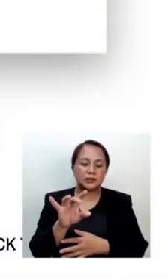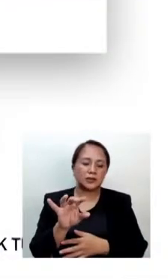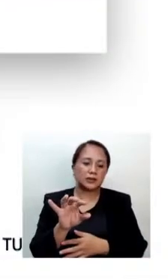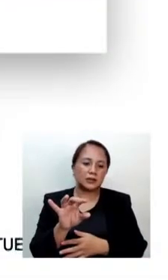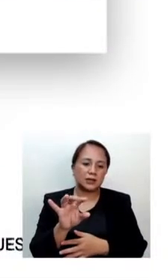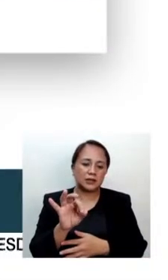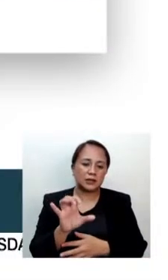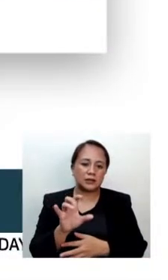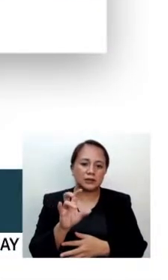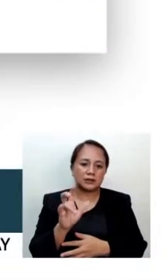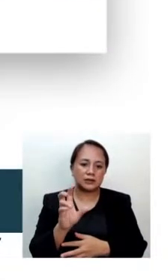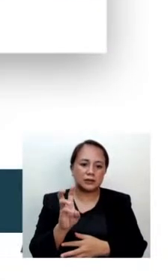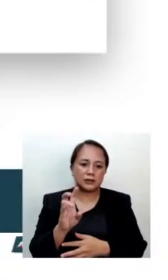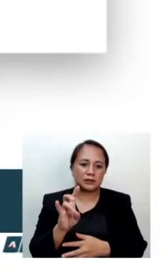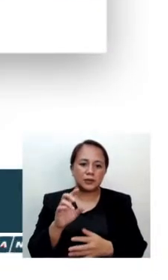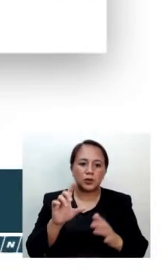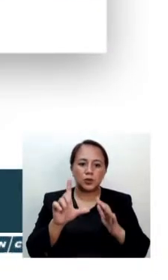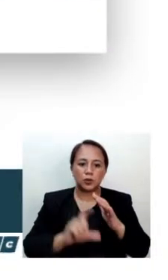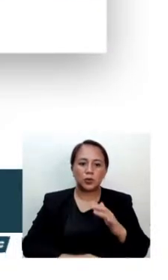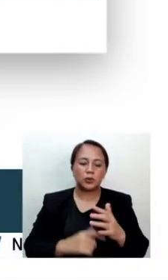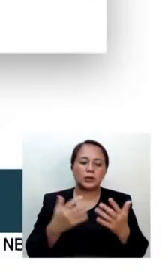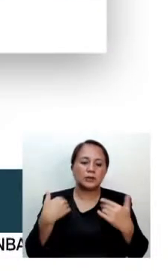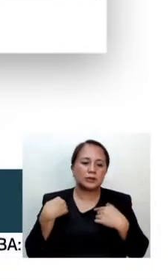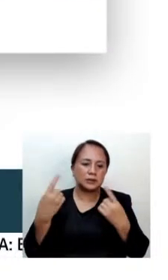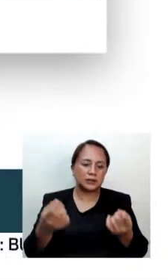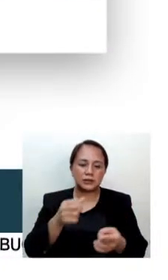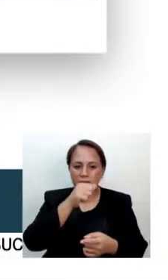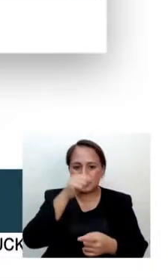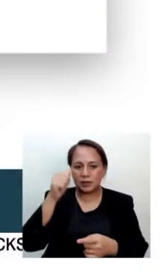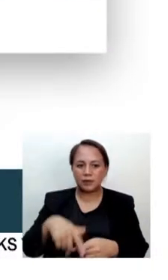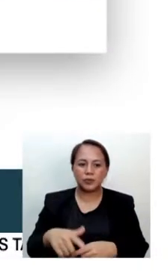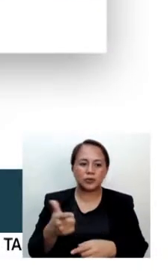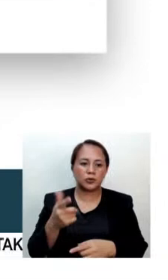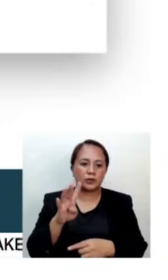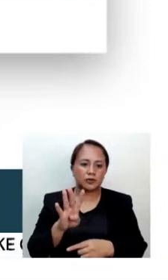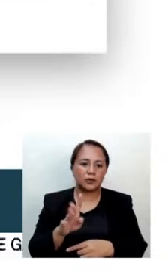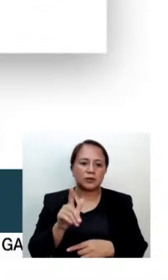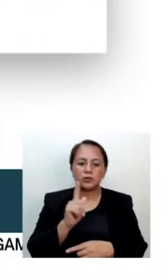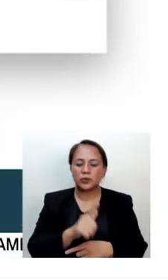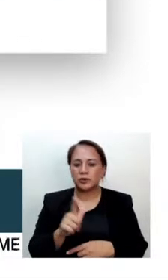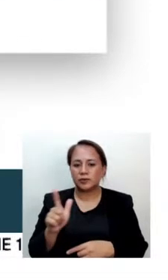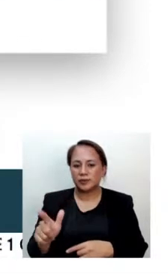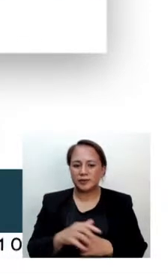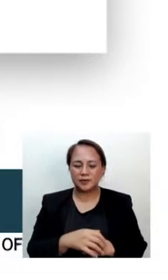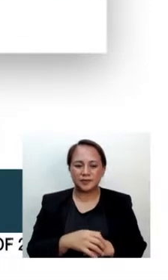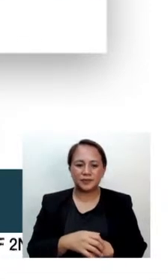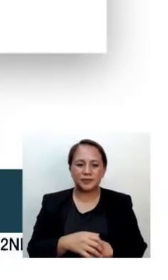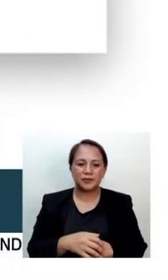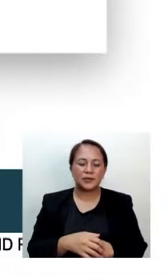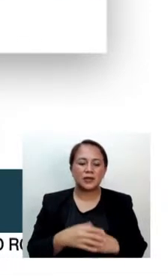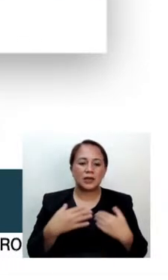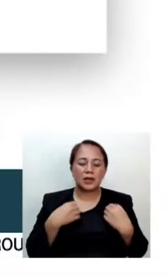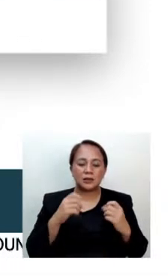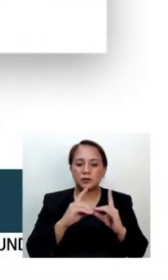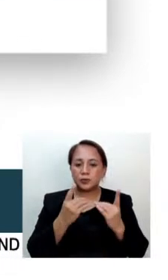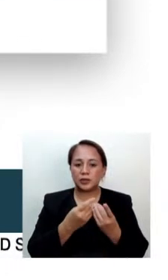5,967, it's the lowest the country has seen since April 24, 2020. The Health Department also